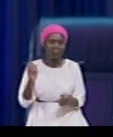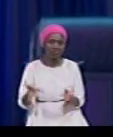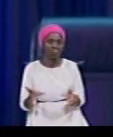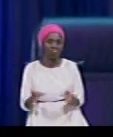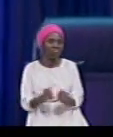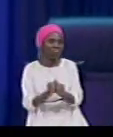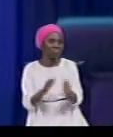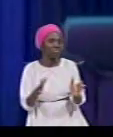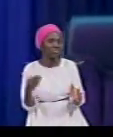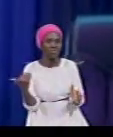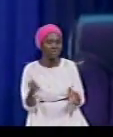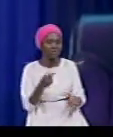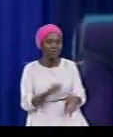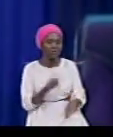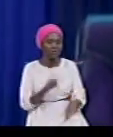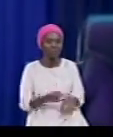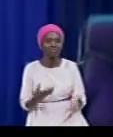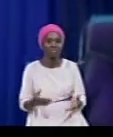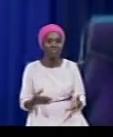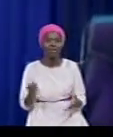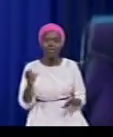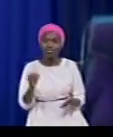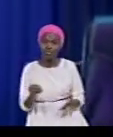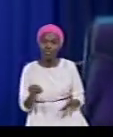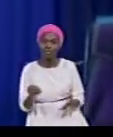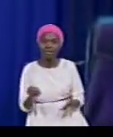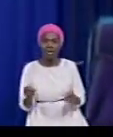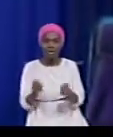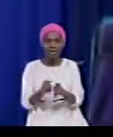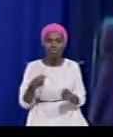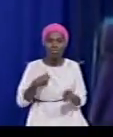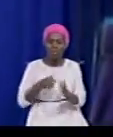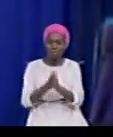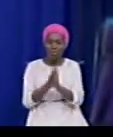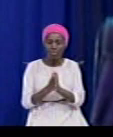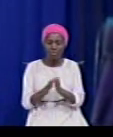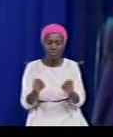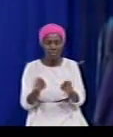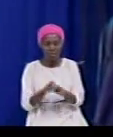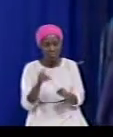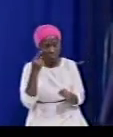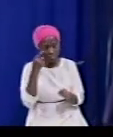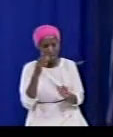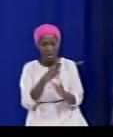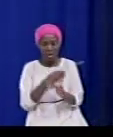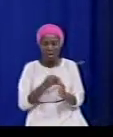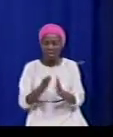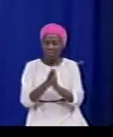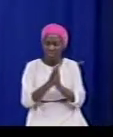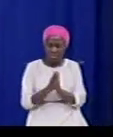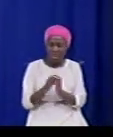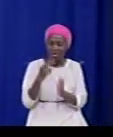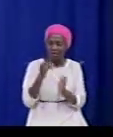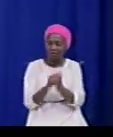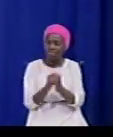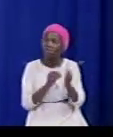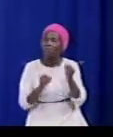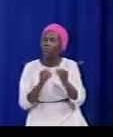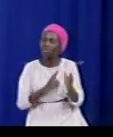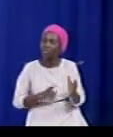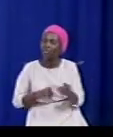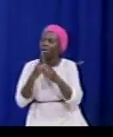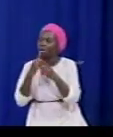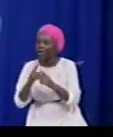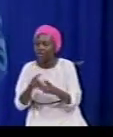bone. And so we were praying. We closed our eyes and I was saying, oh Lord, answer the people.